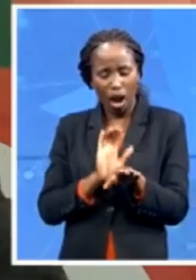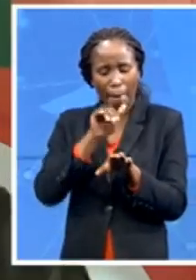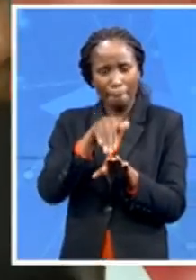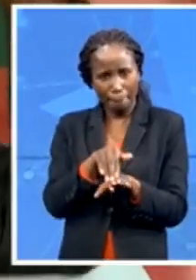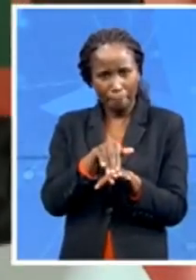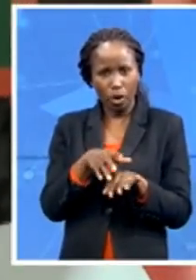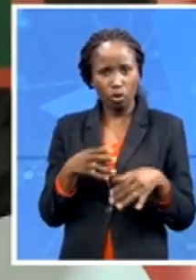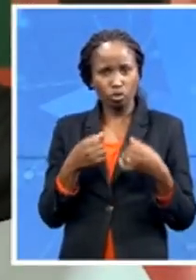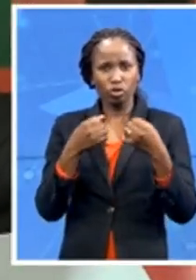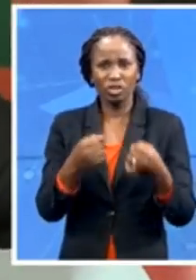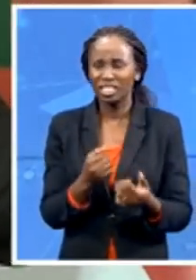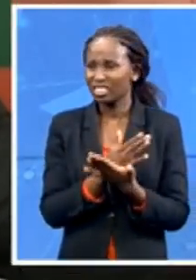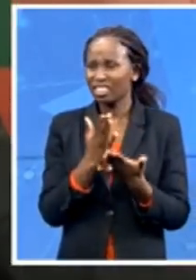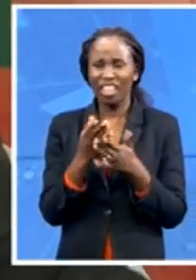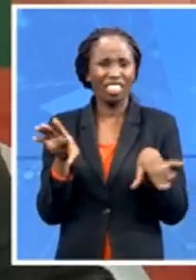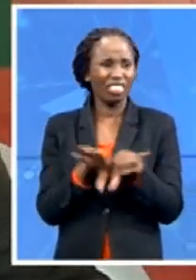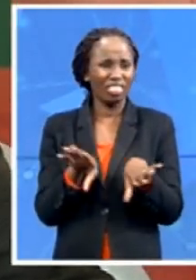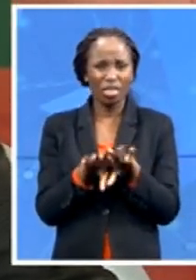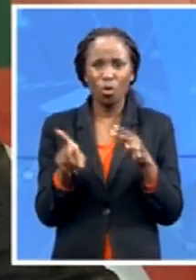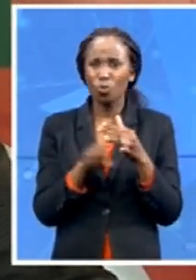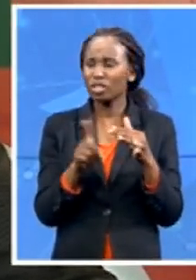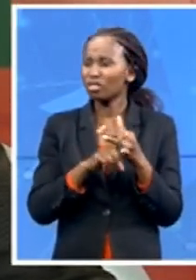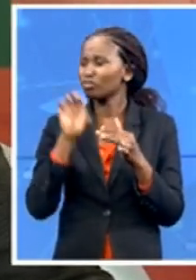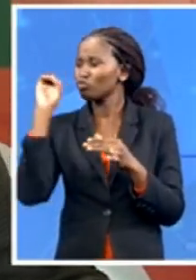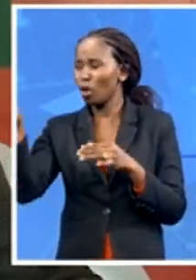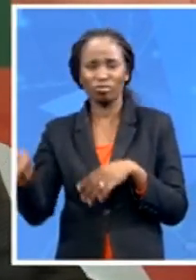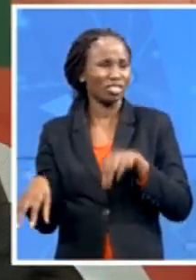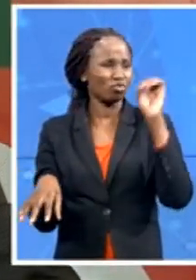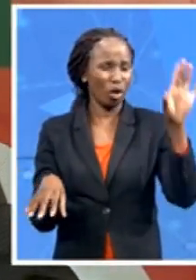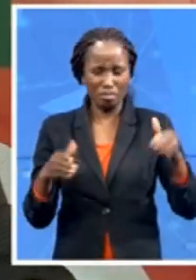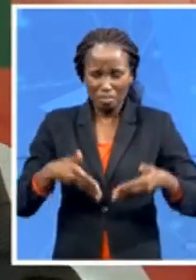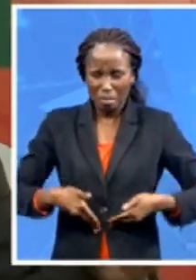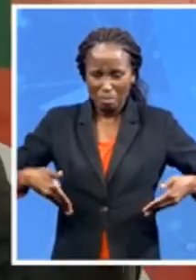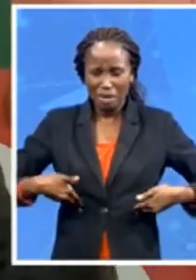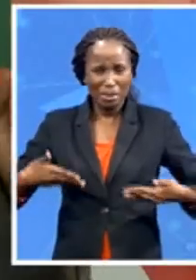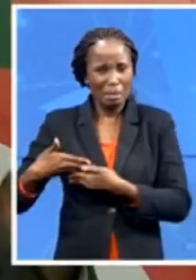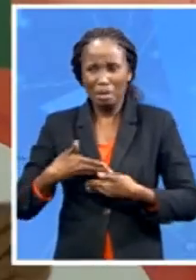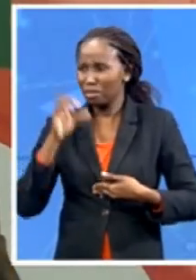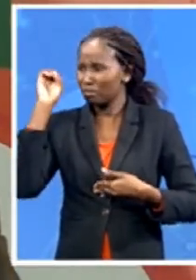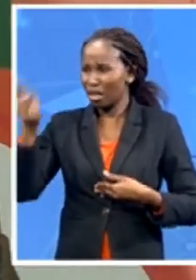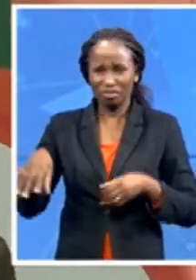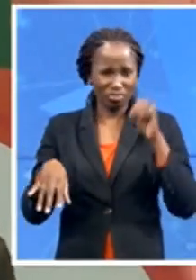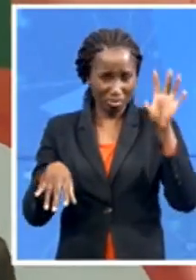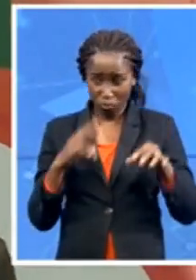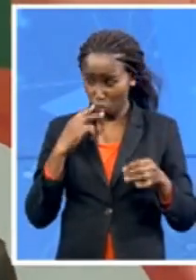zimdaka nee-pampers konke uthi ayibo kusese South Africa apha. So noko nto